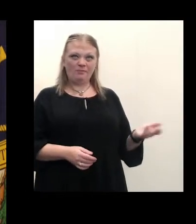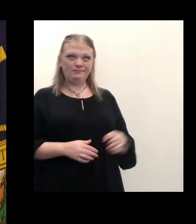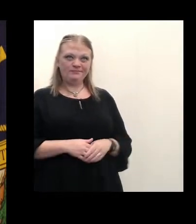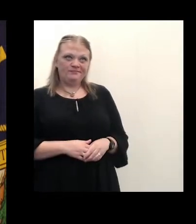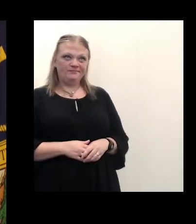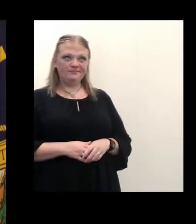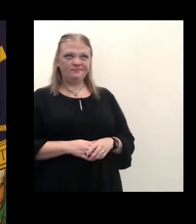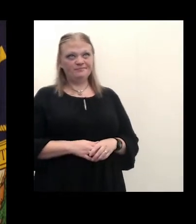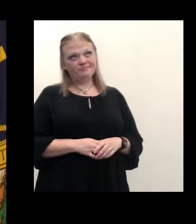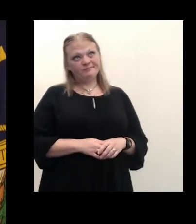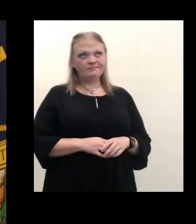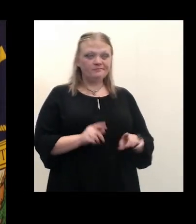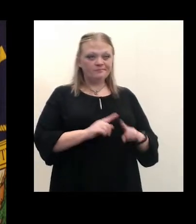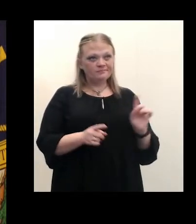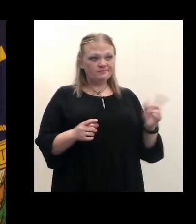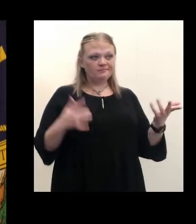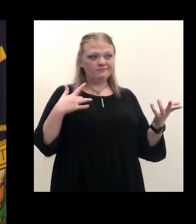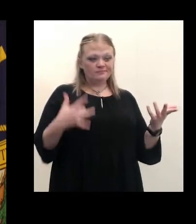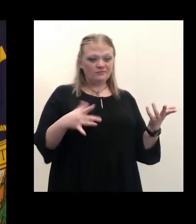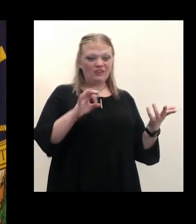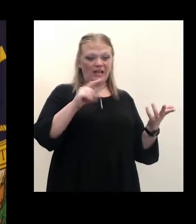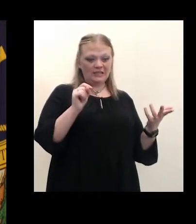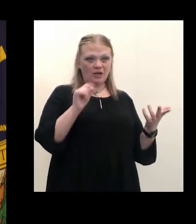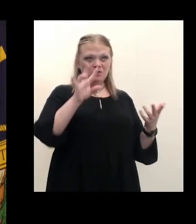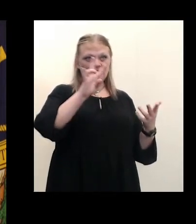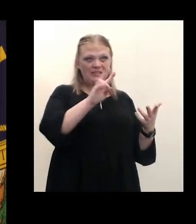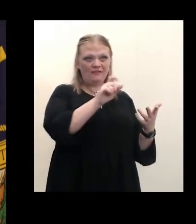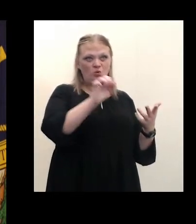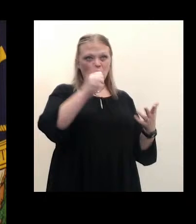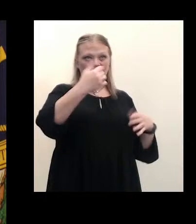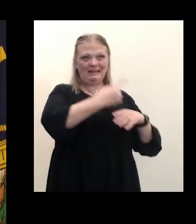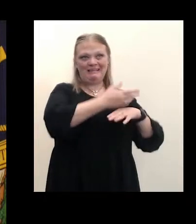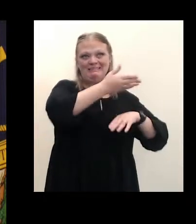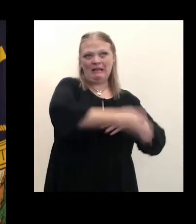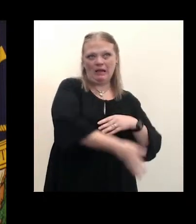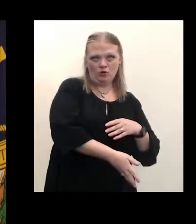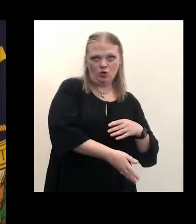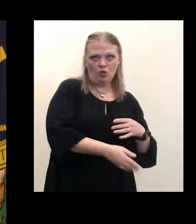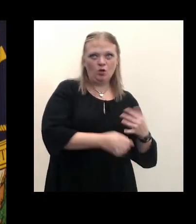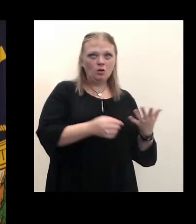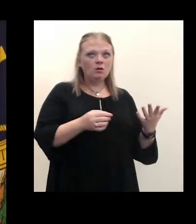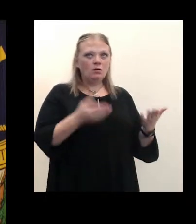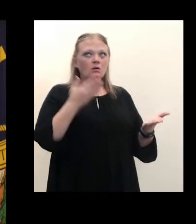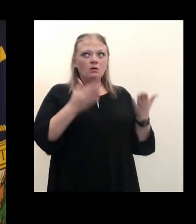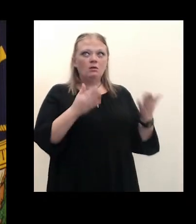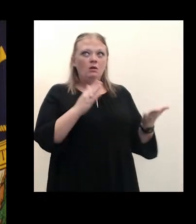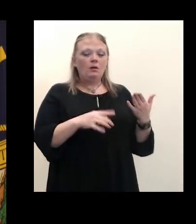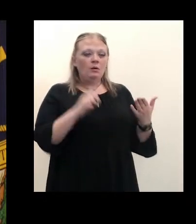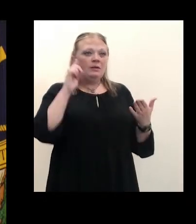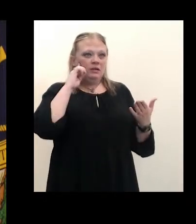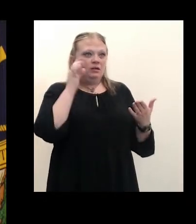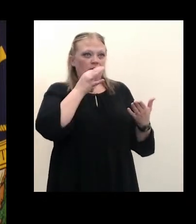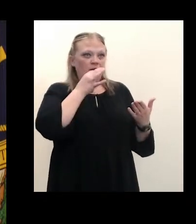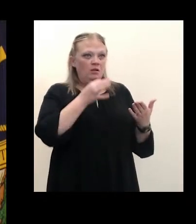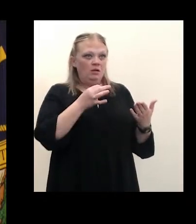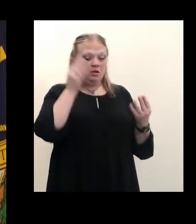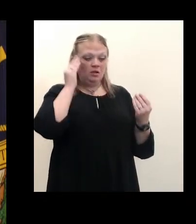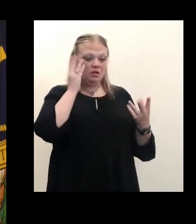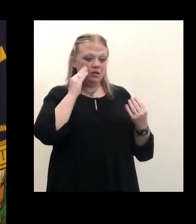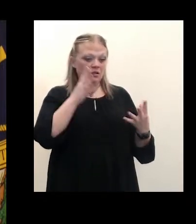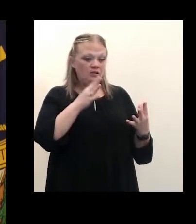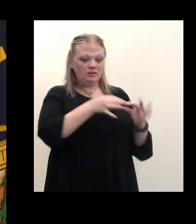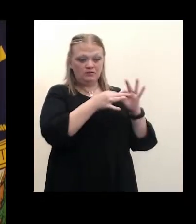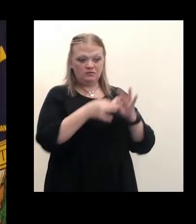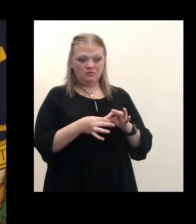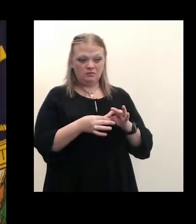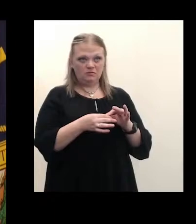but usually we find out in 7 to 10 days thereafter, so we should be getting that period. I was getting data with regards to the number of